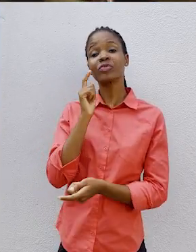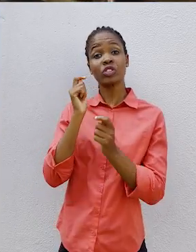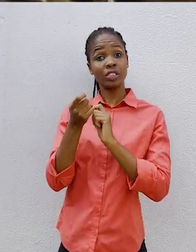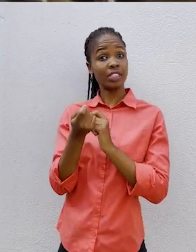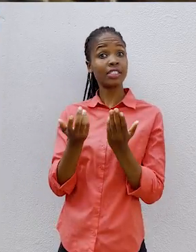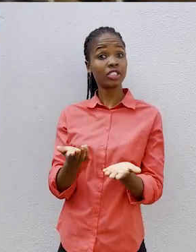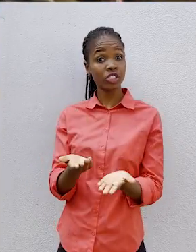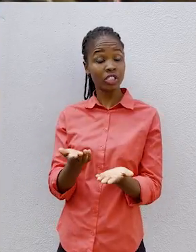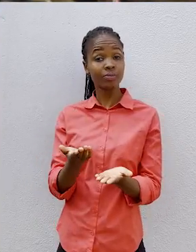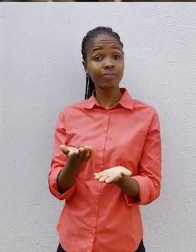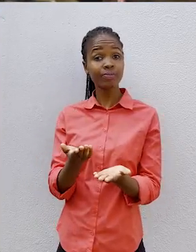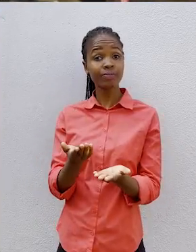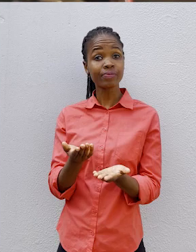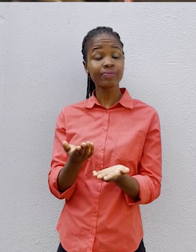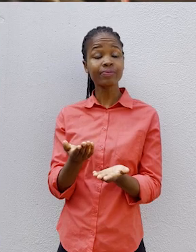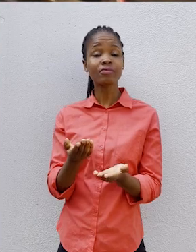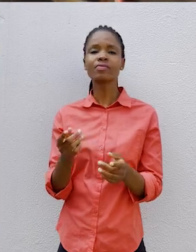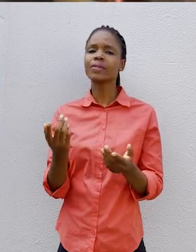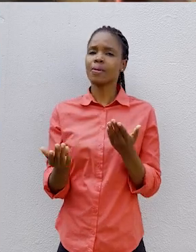change